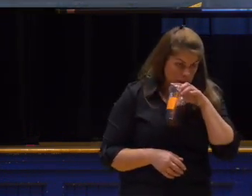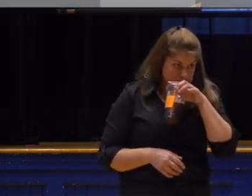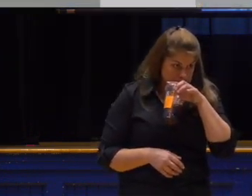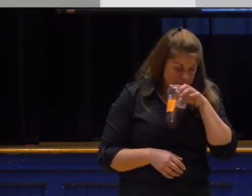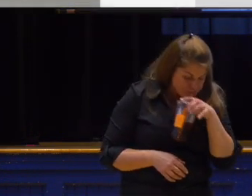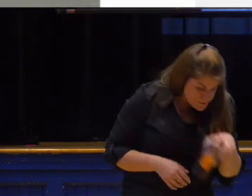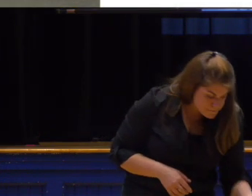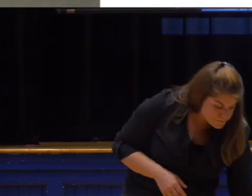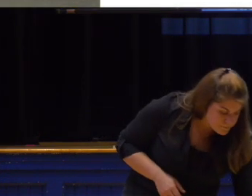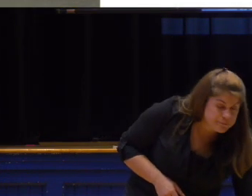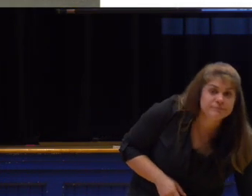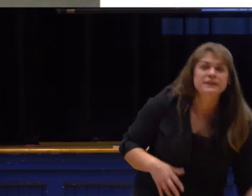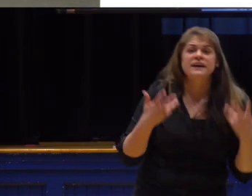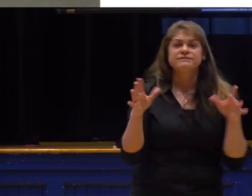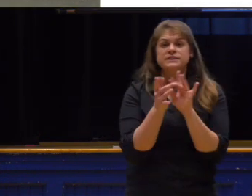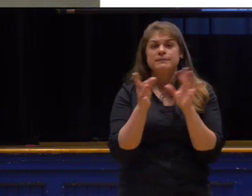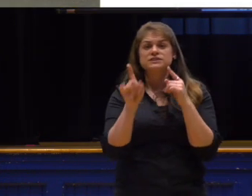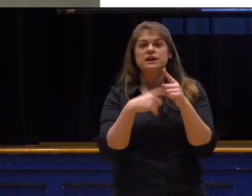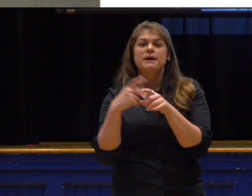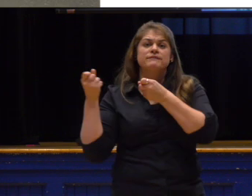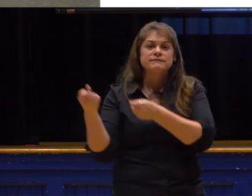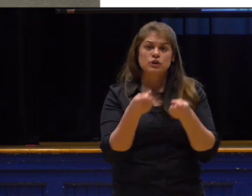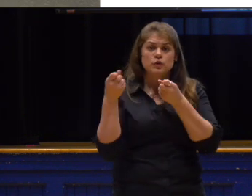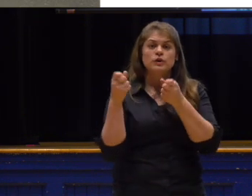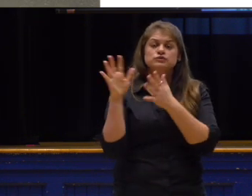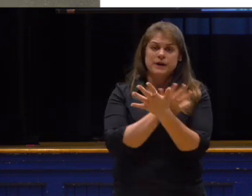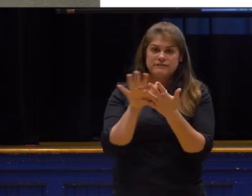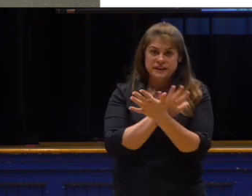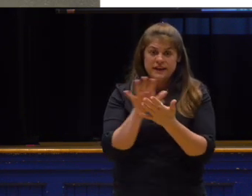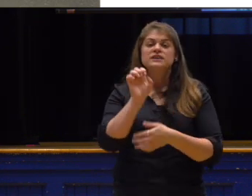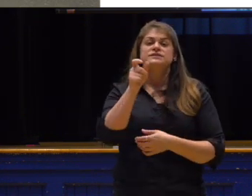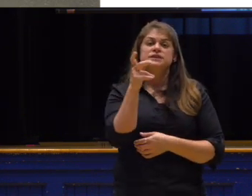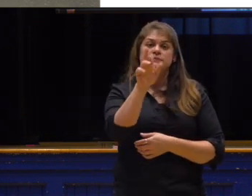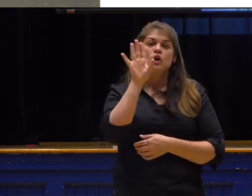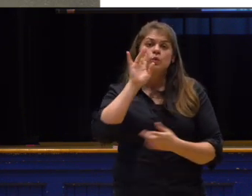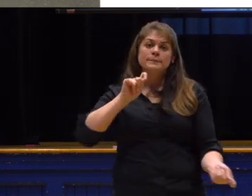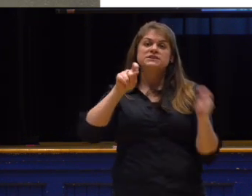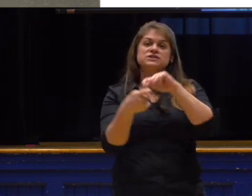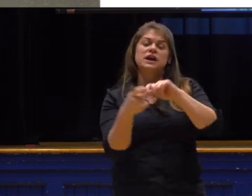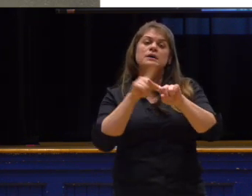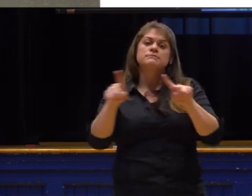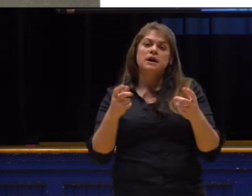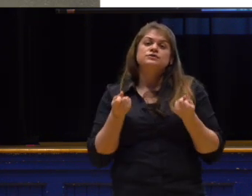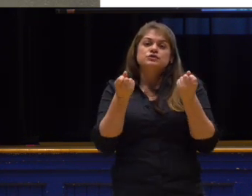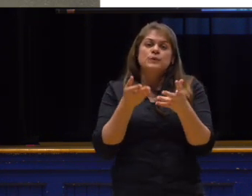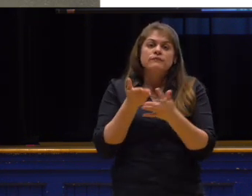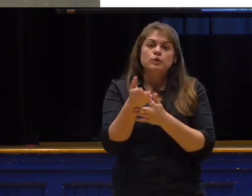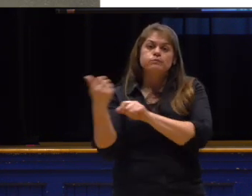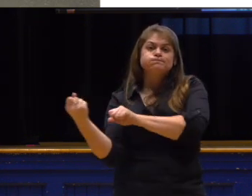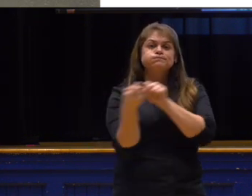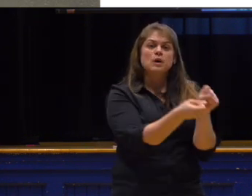As I mentioned for vehicular traffic, Sumner Avenue is going to be reconfigured, but in driving through, you're going to have your through